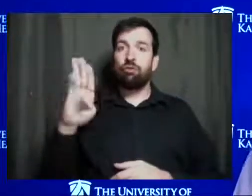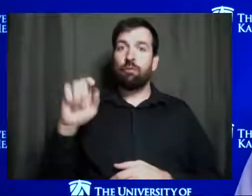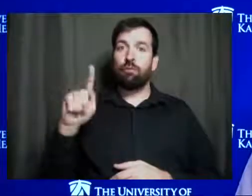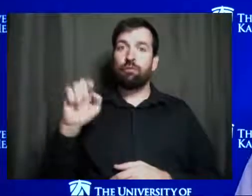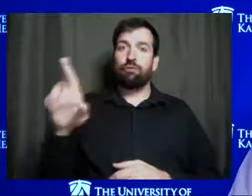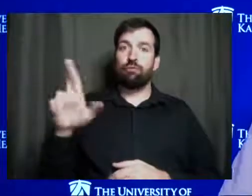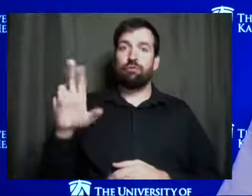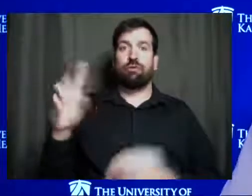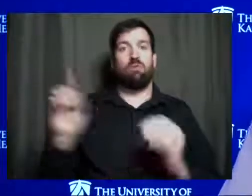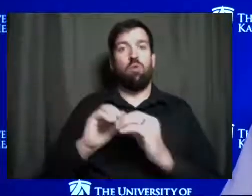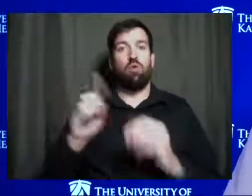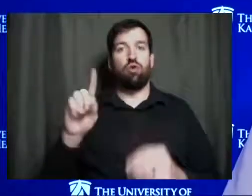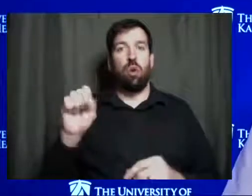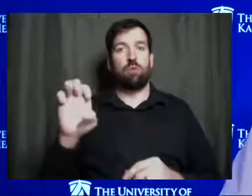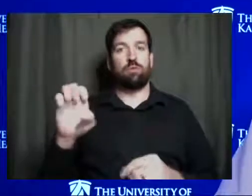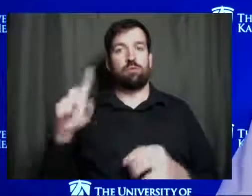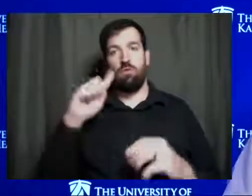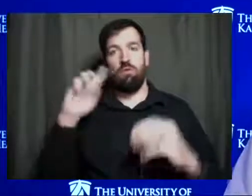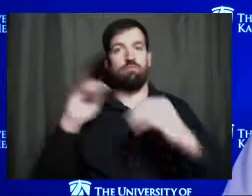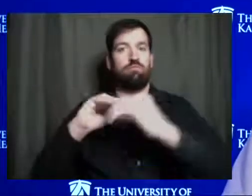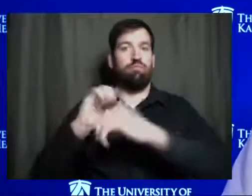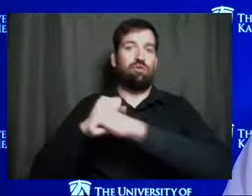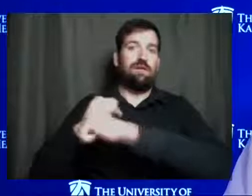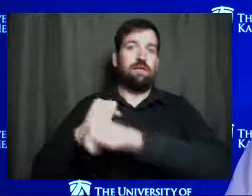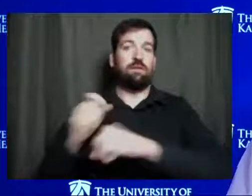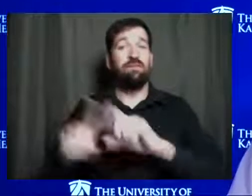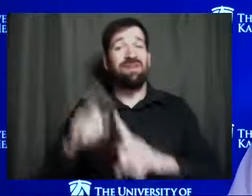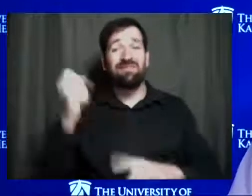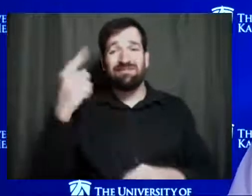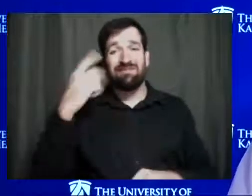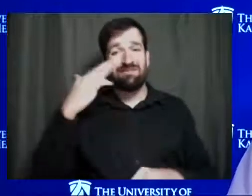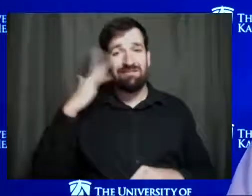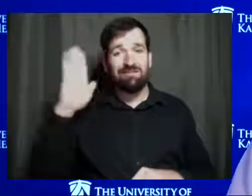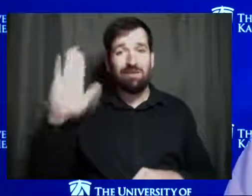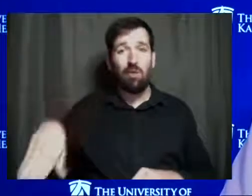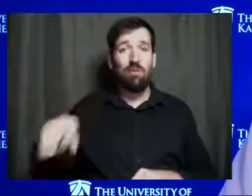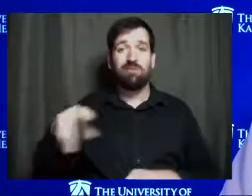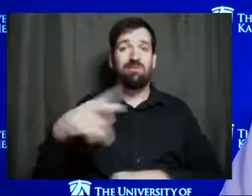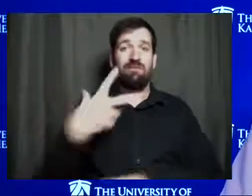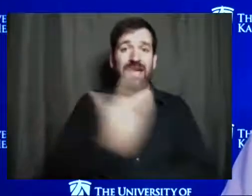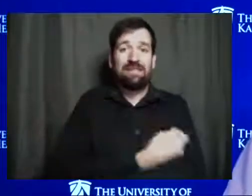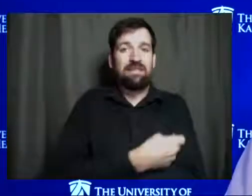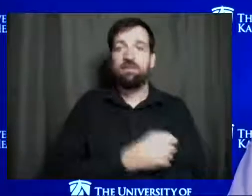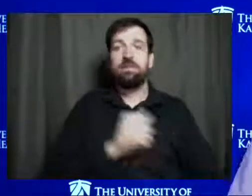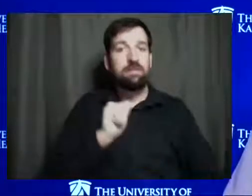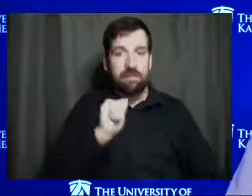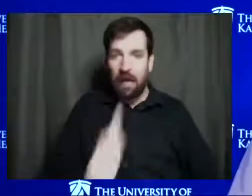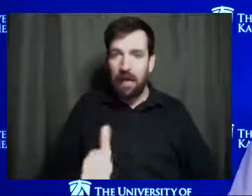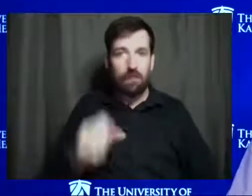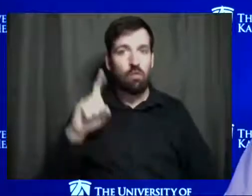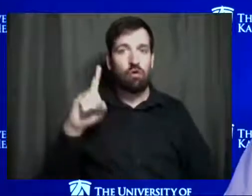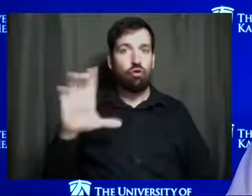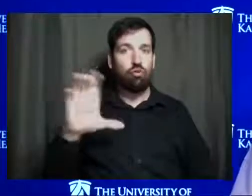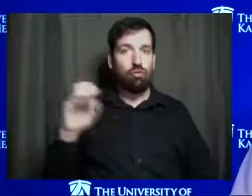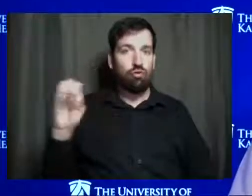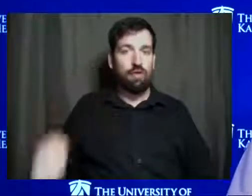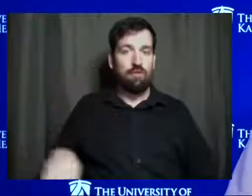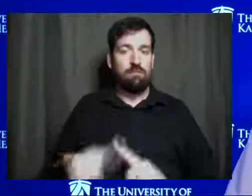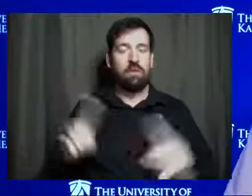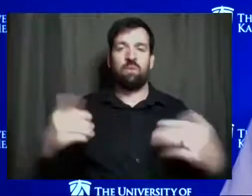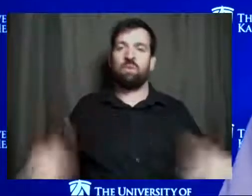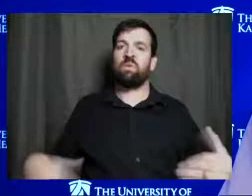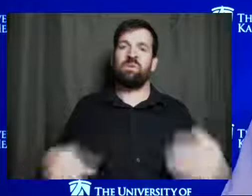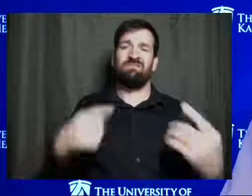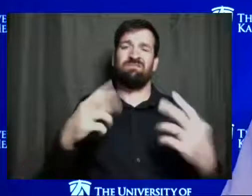to protect. But again, we know that these vaccines are not 100%, but they still have extremely high efficacy